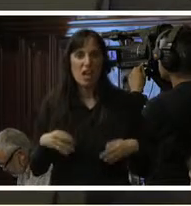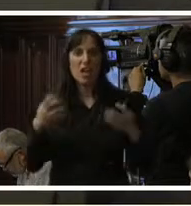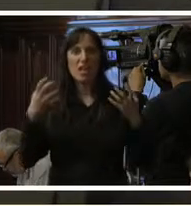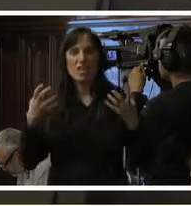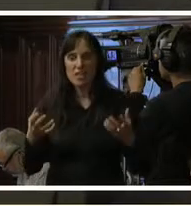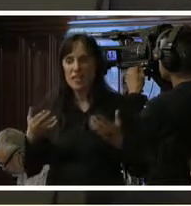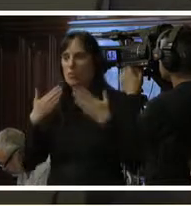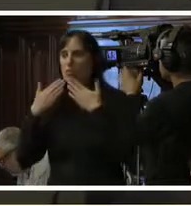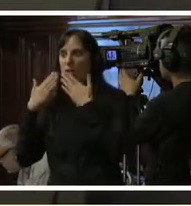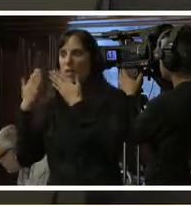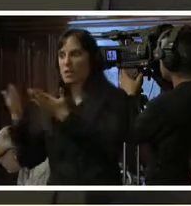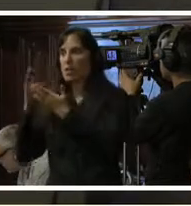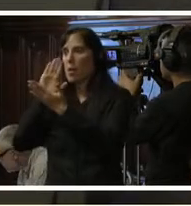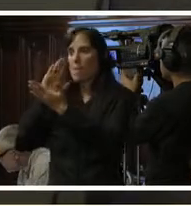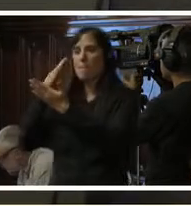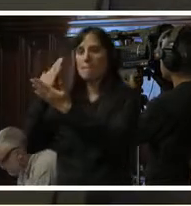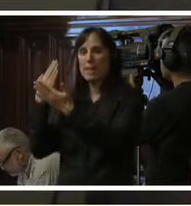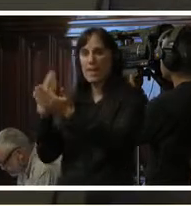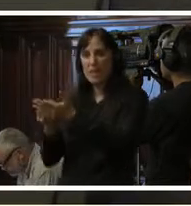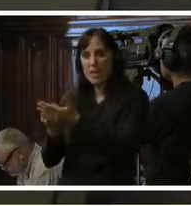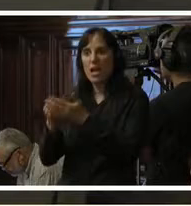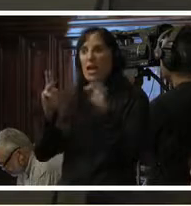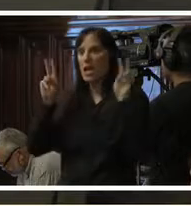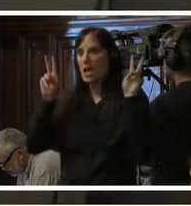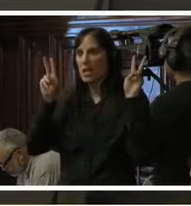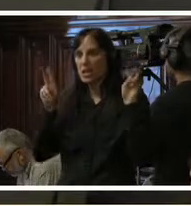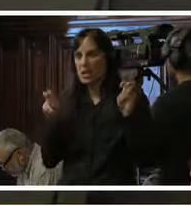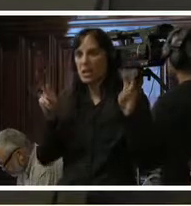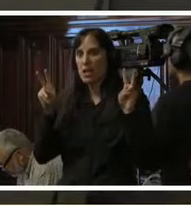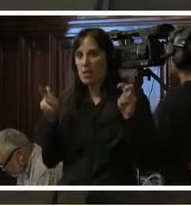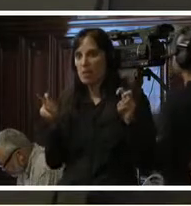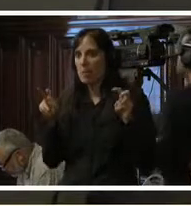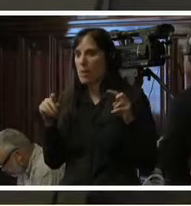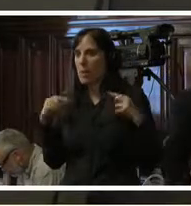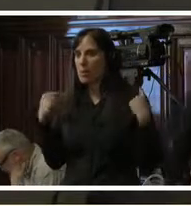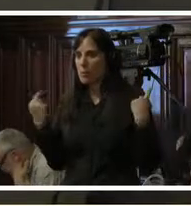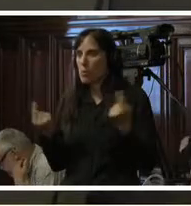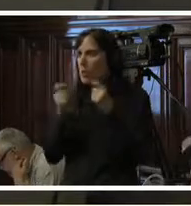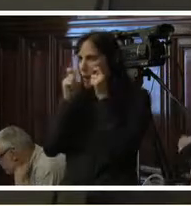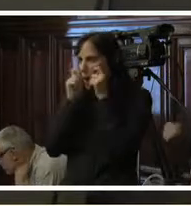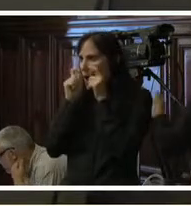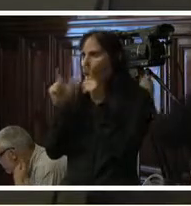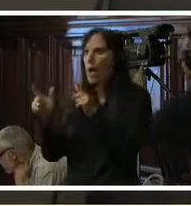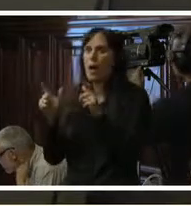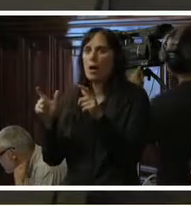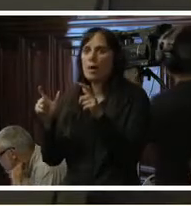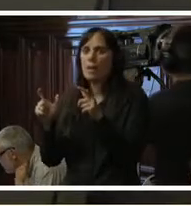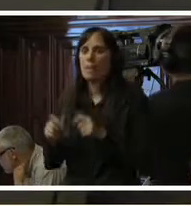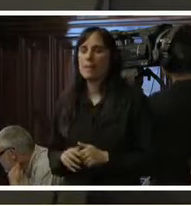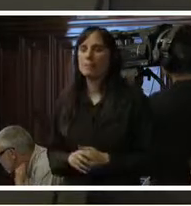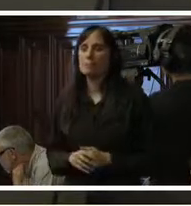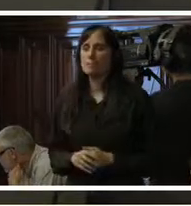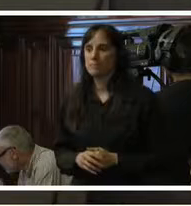matter to our attention and for our attention in the